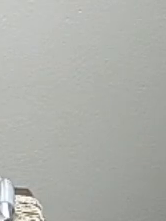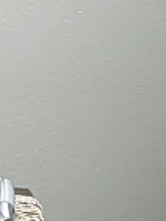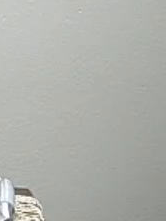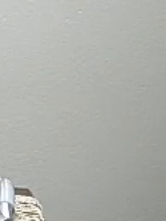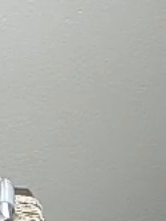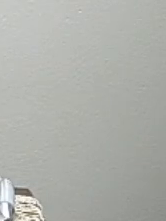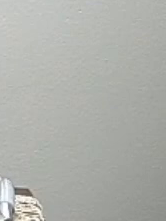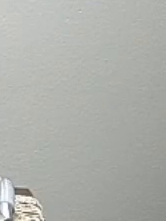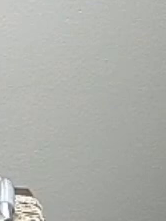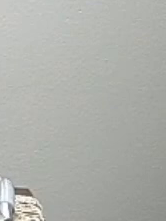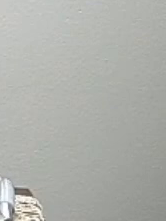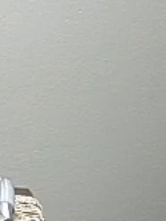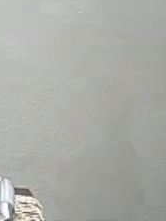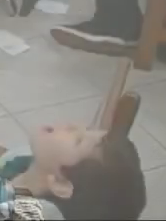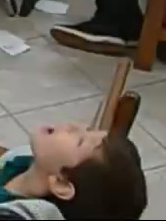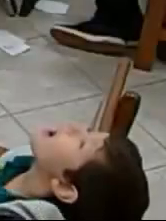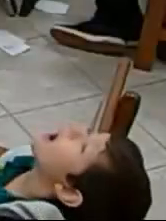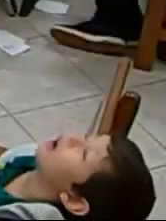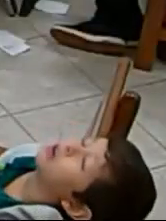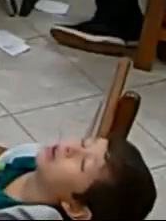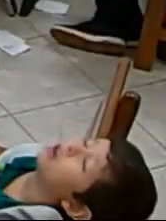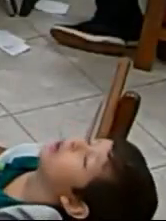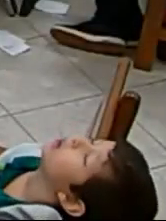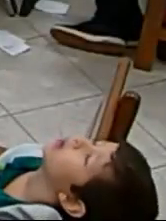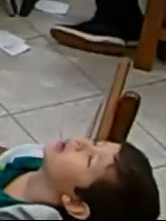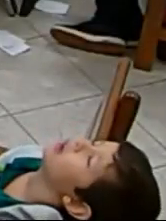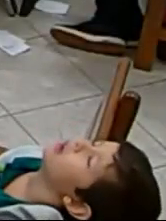That you bless the entire world with, Lord.